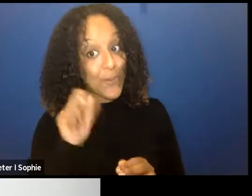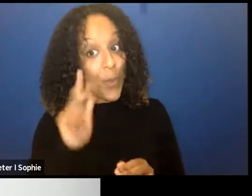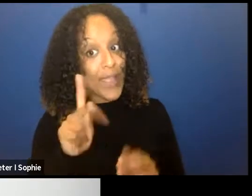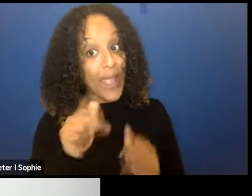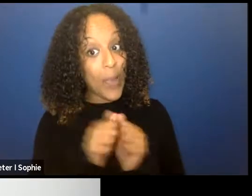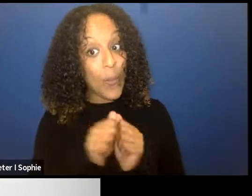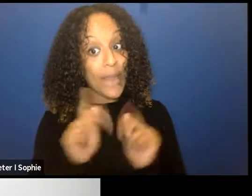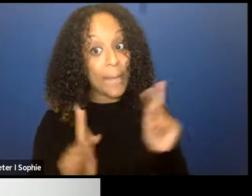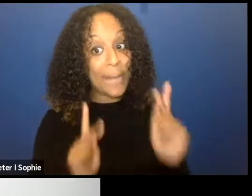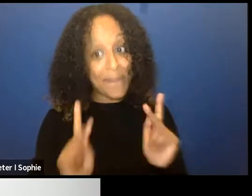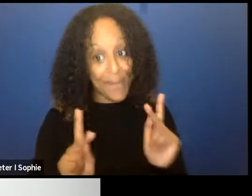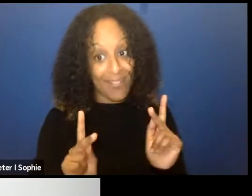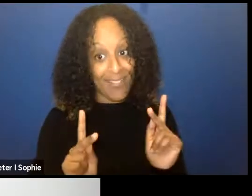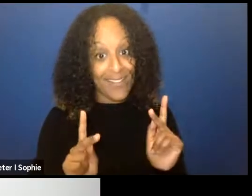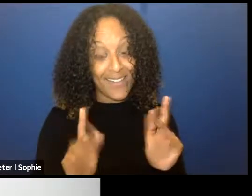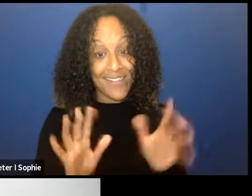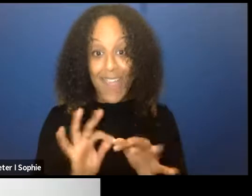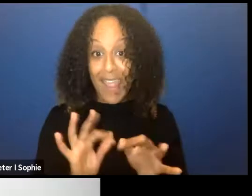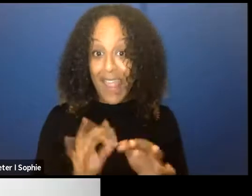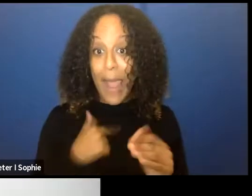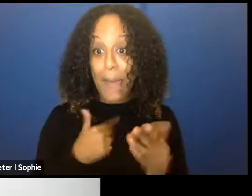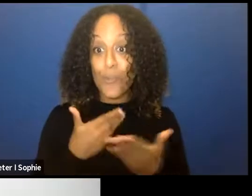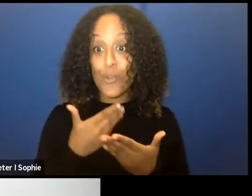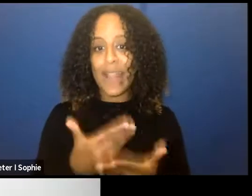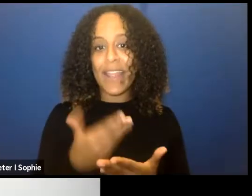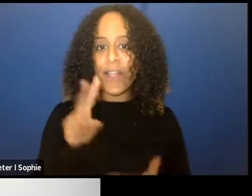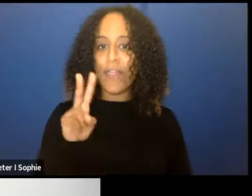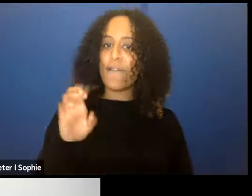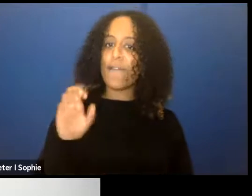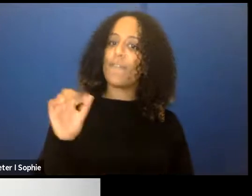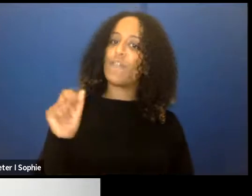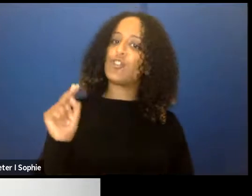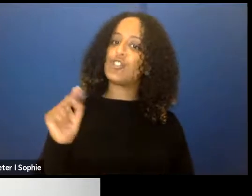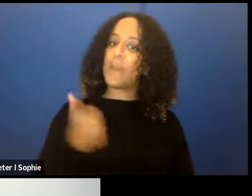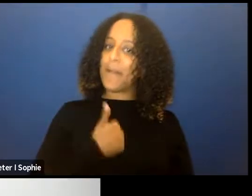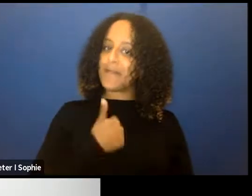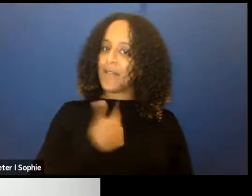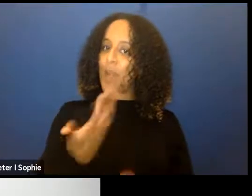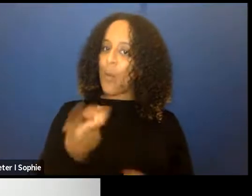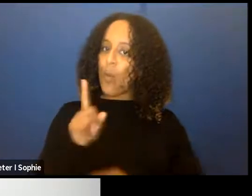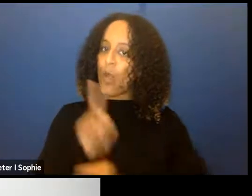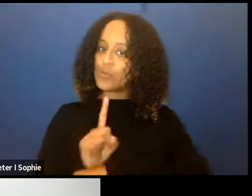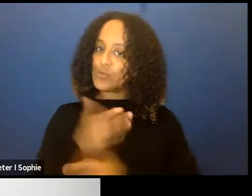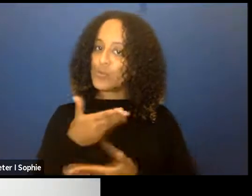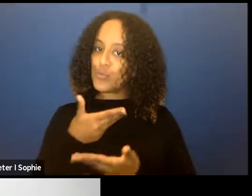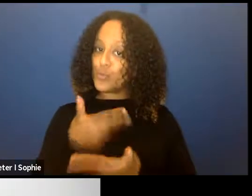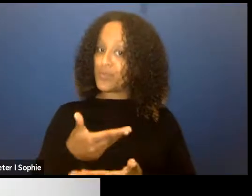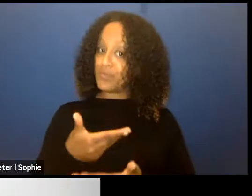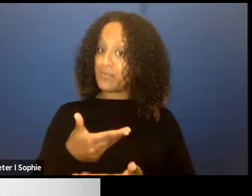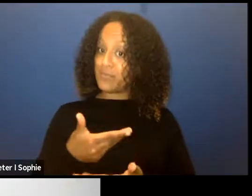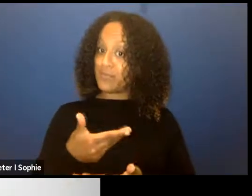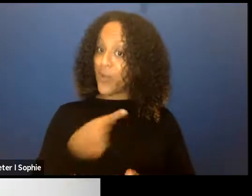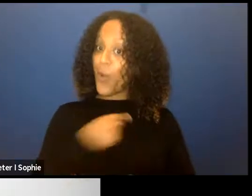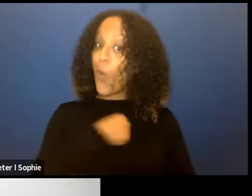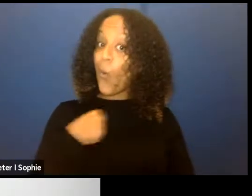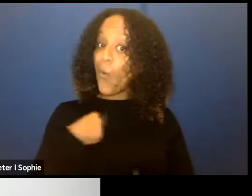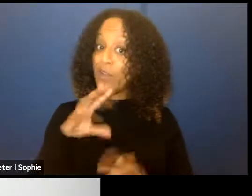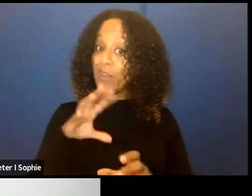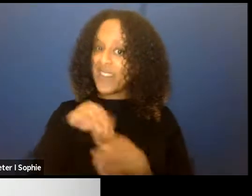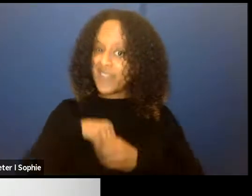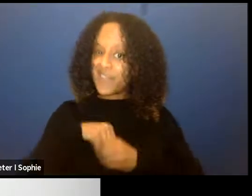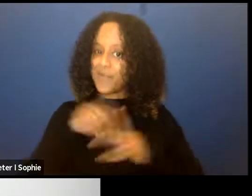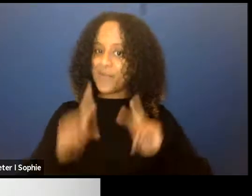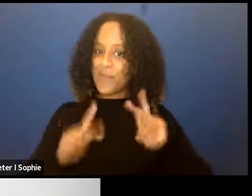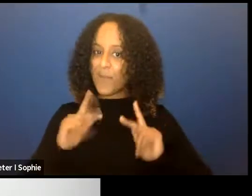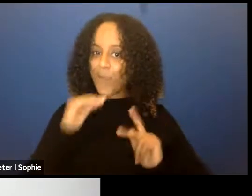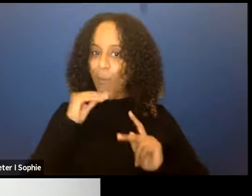people saying, I'm bringing the version of myself that I want to bring. We're inside of people's